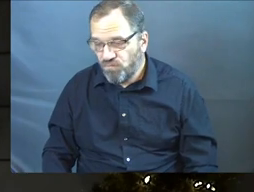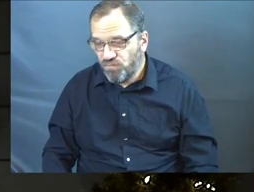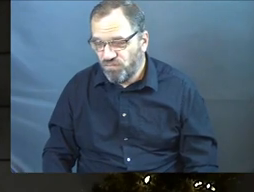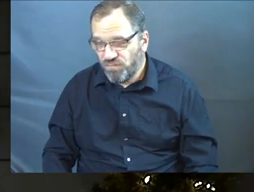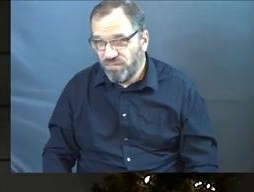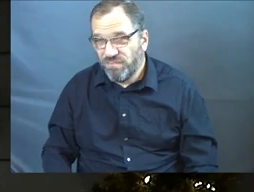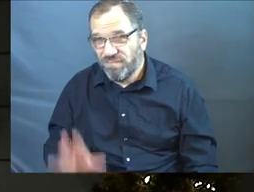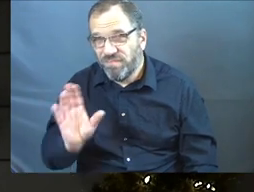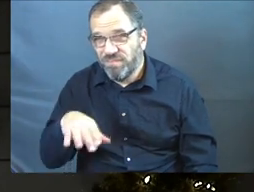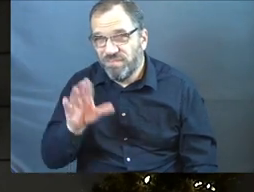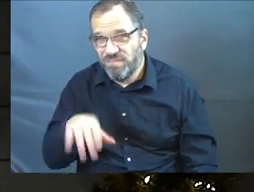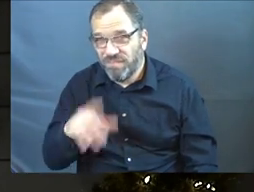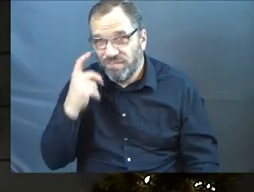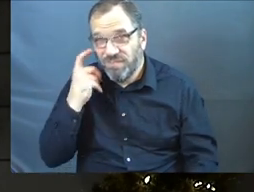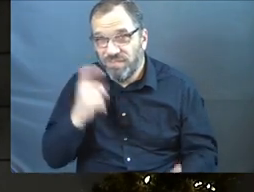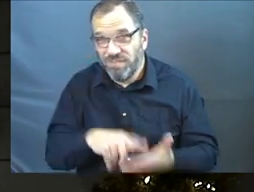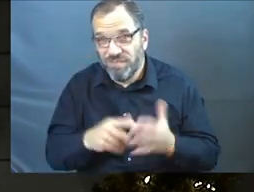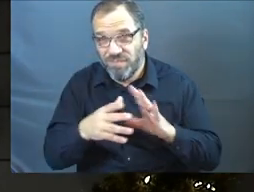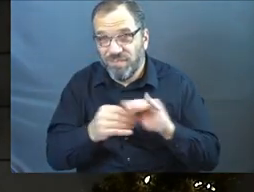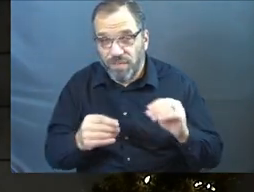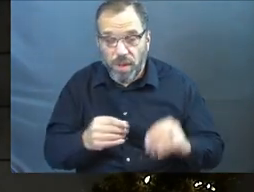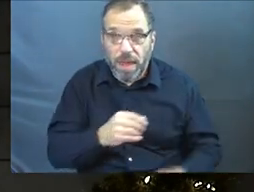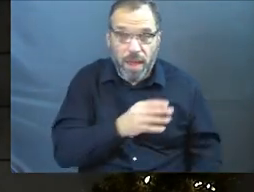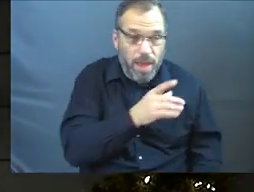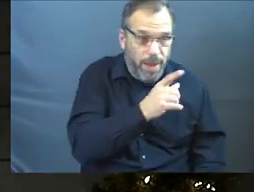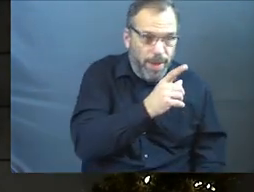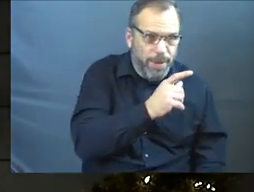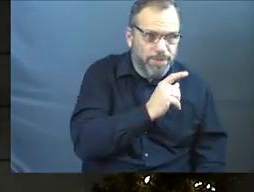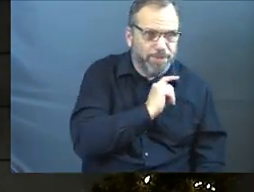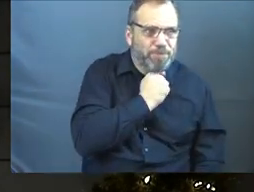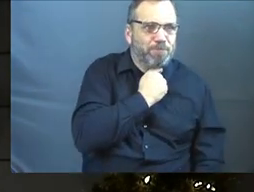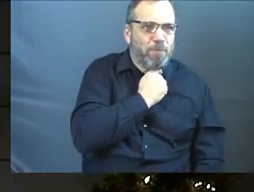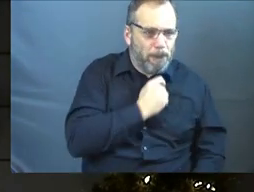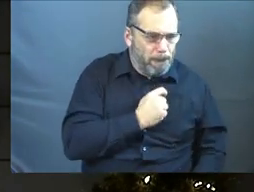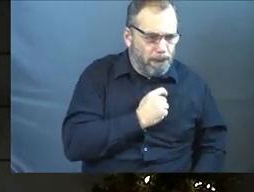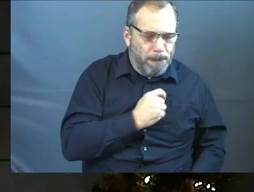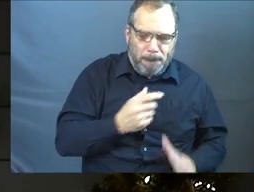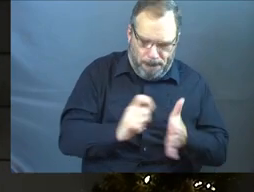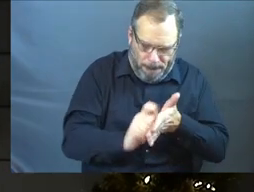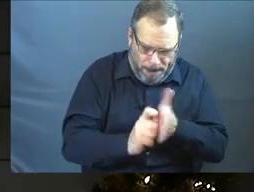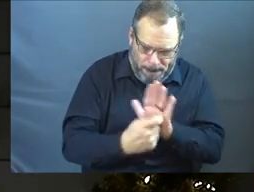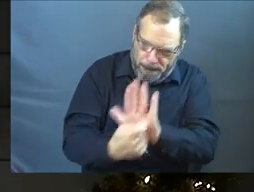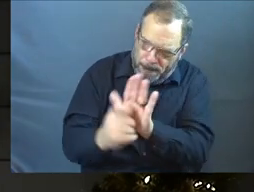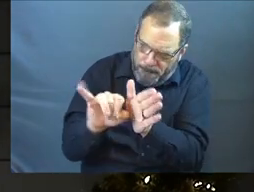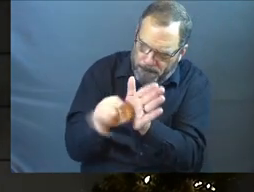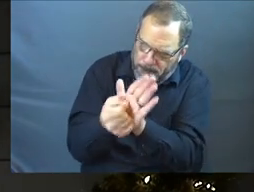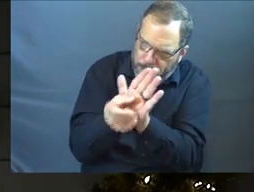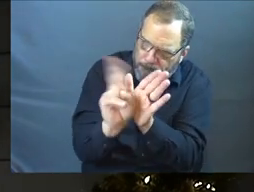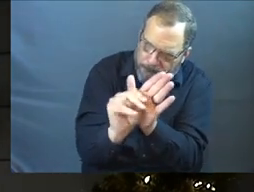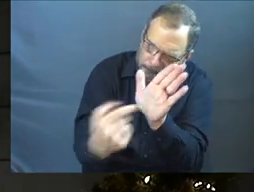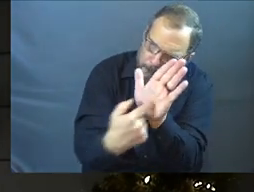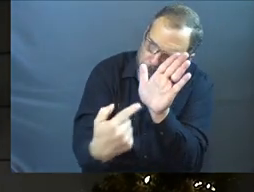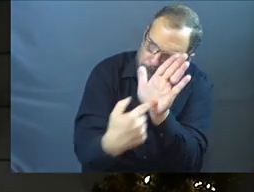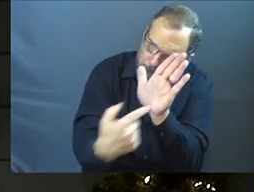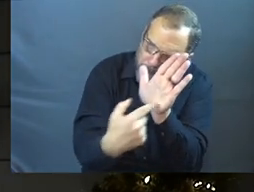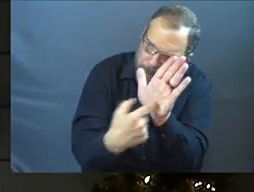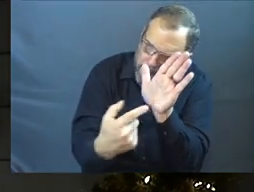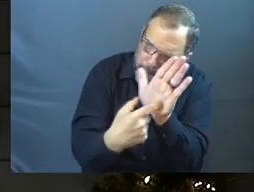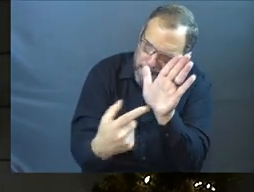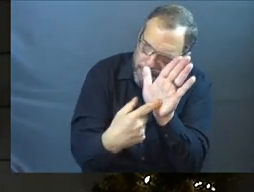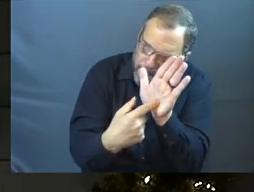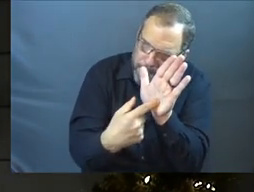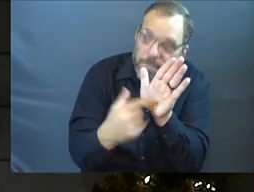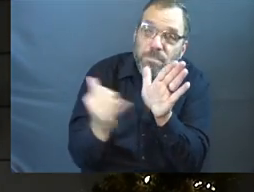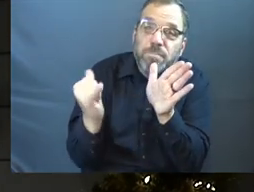Do you see this? No voice tells him his name is John. That's what the angel told me, that God said we needed to name him.